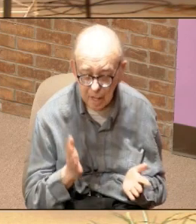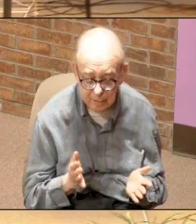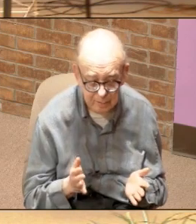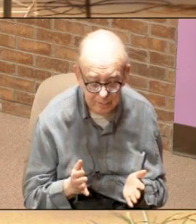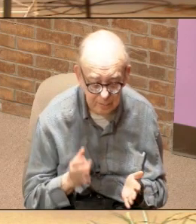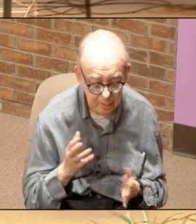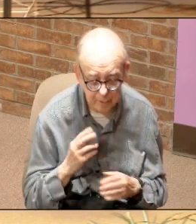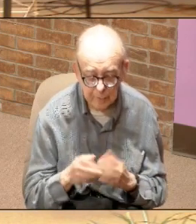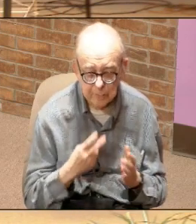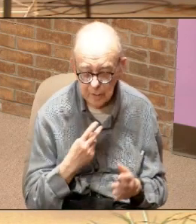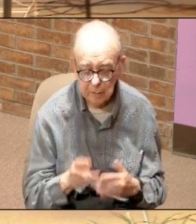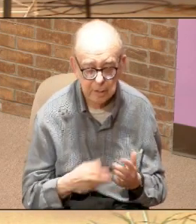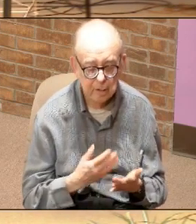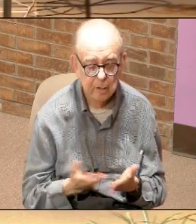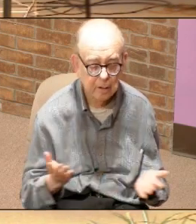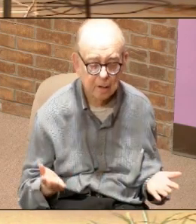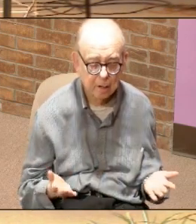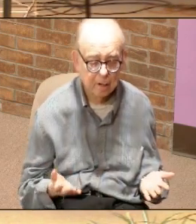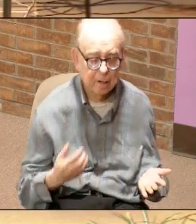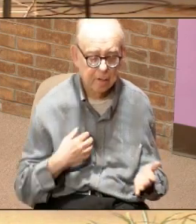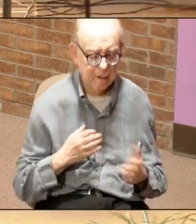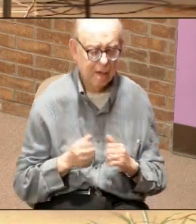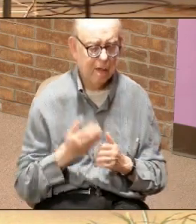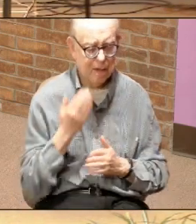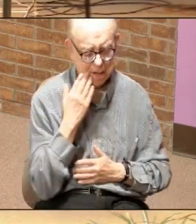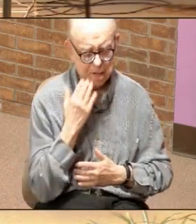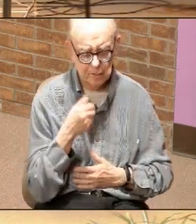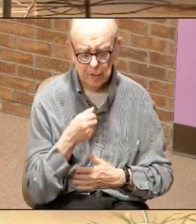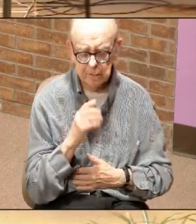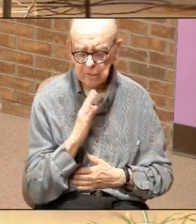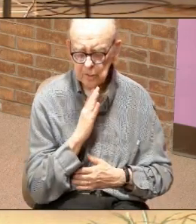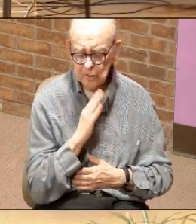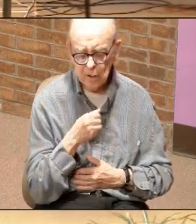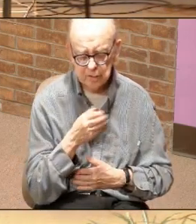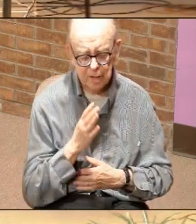I hear people say all the time, well, how do I address him?